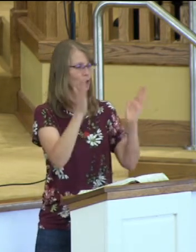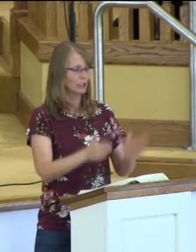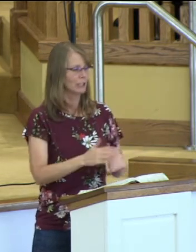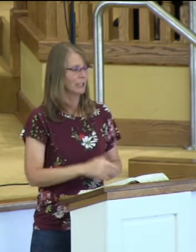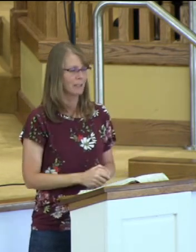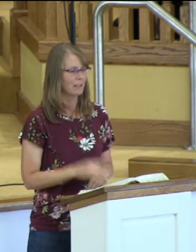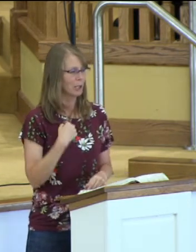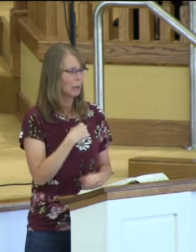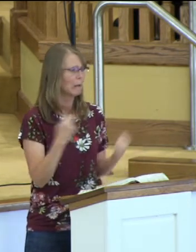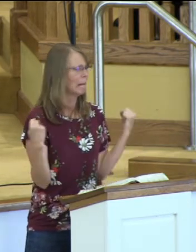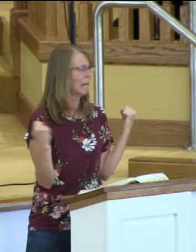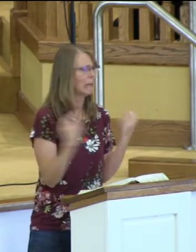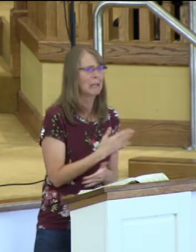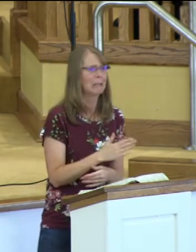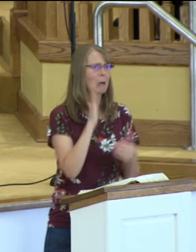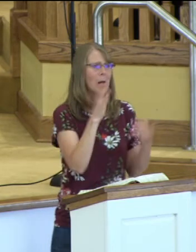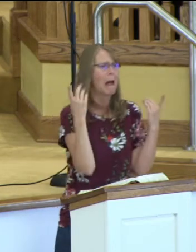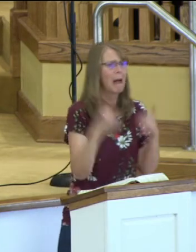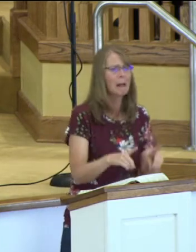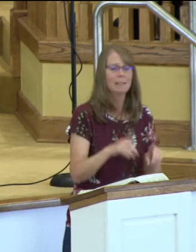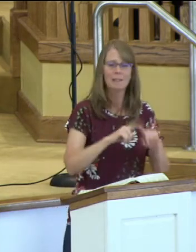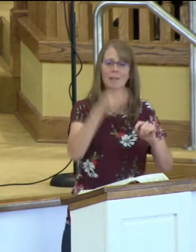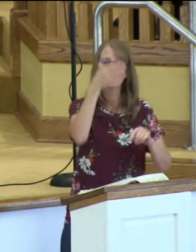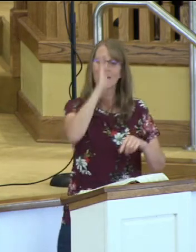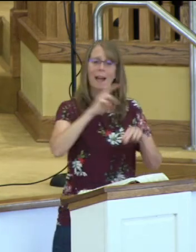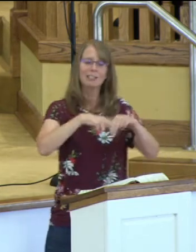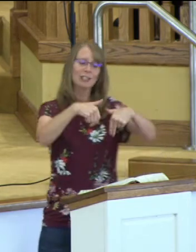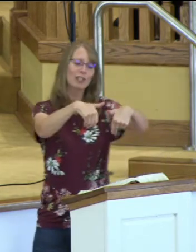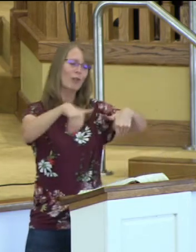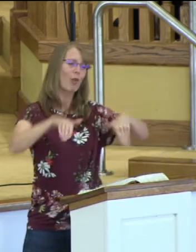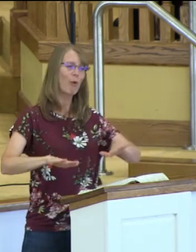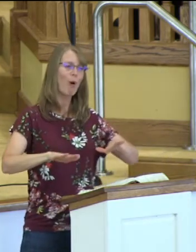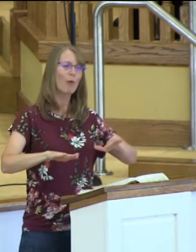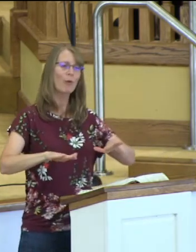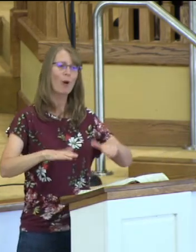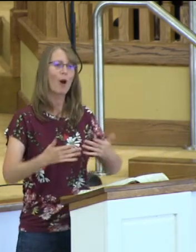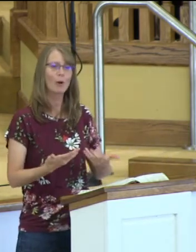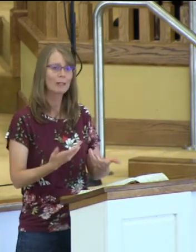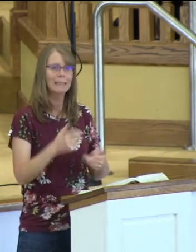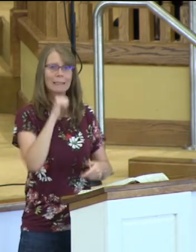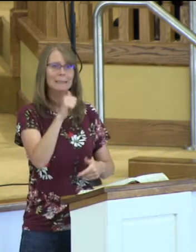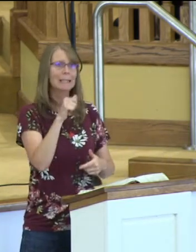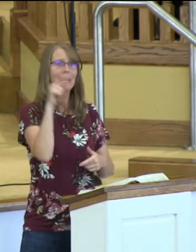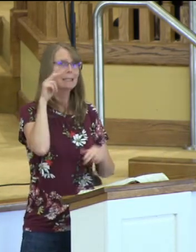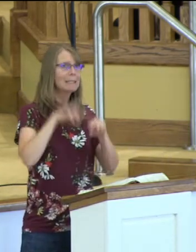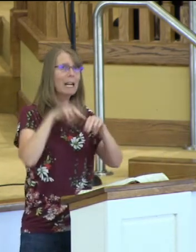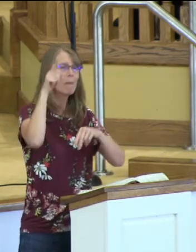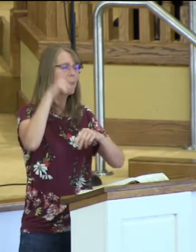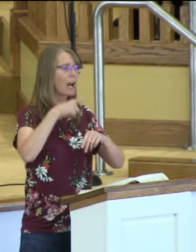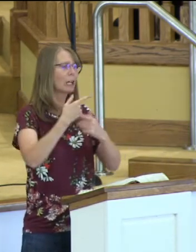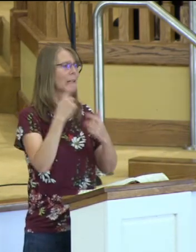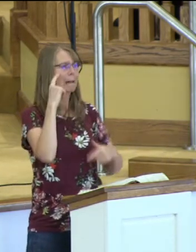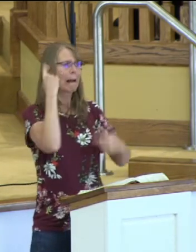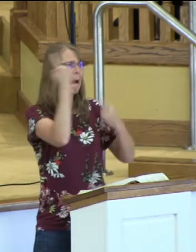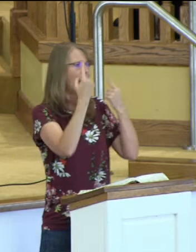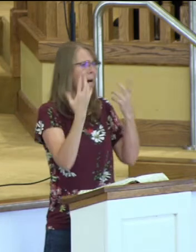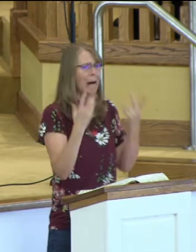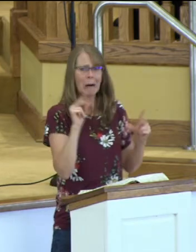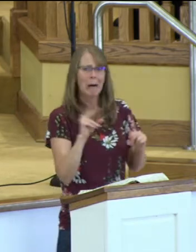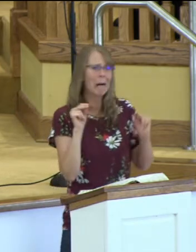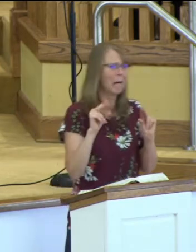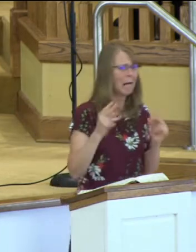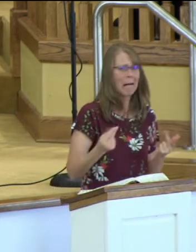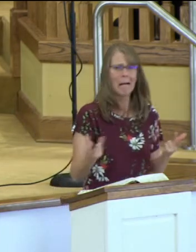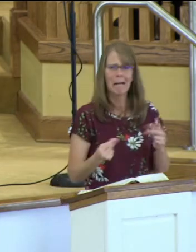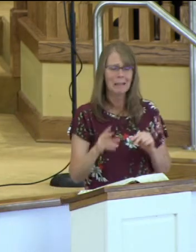what's going to happen? Like God is up on his throne, wringing his hands, thinking, oh no, they're going to try to order it all away. Hey, listen, it